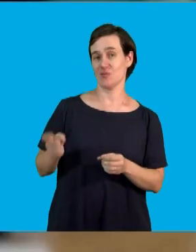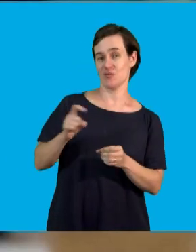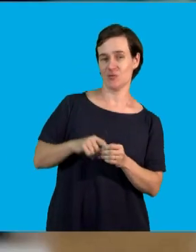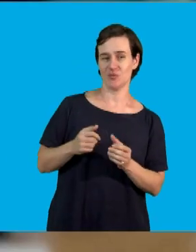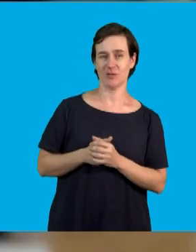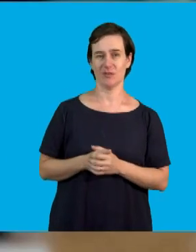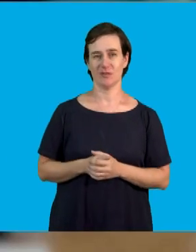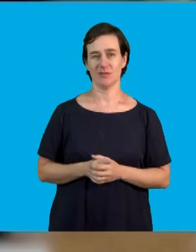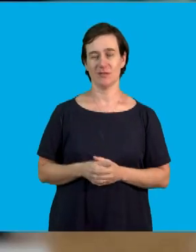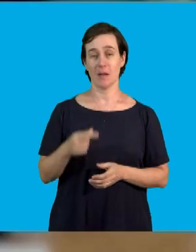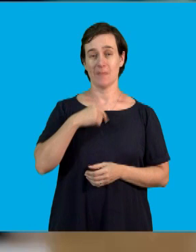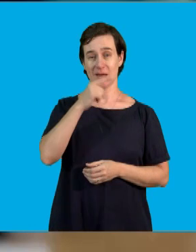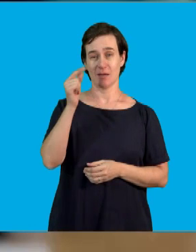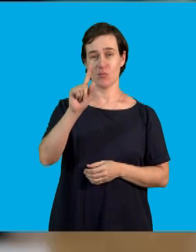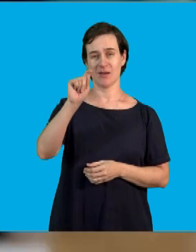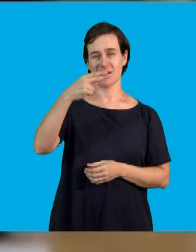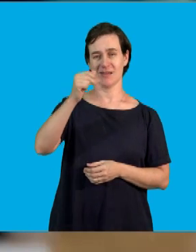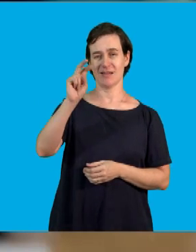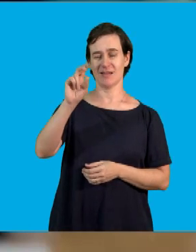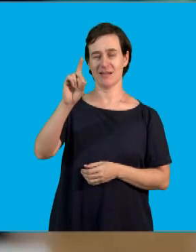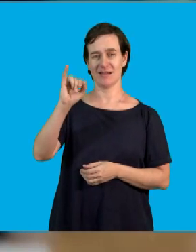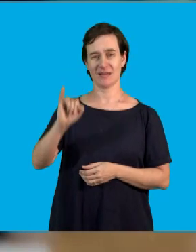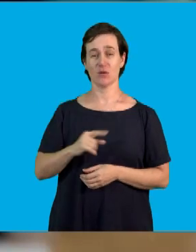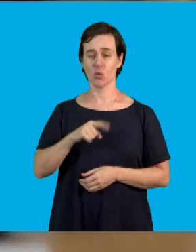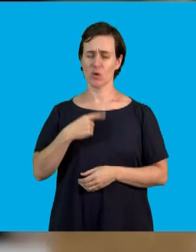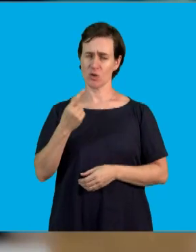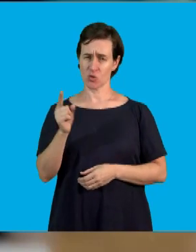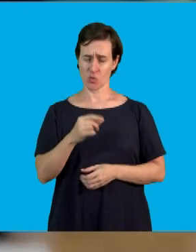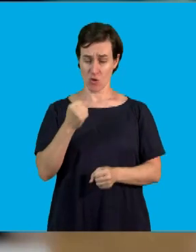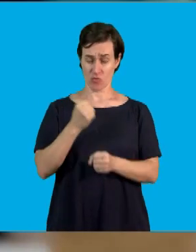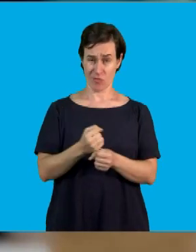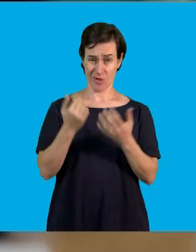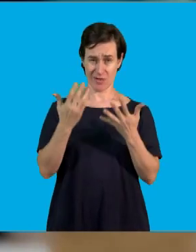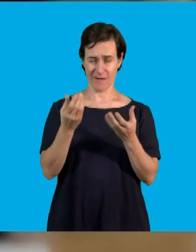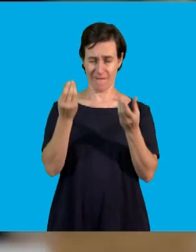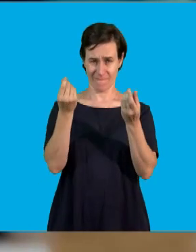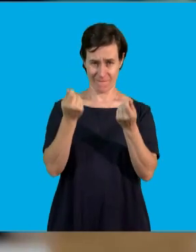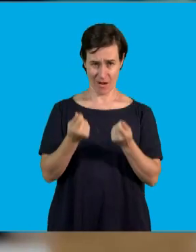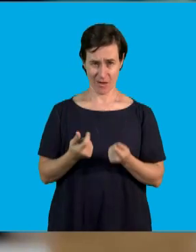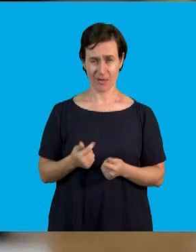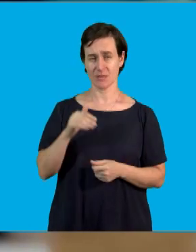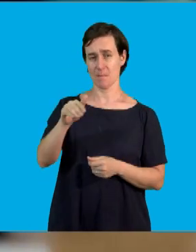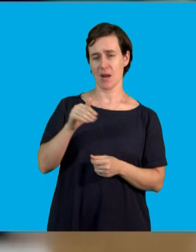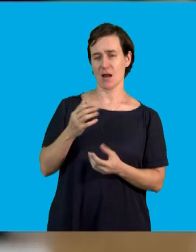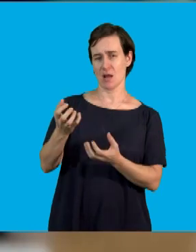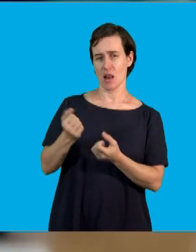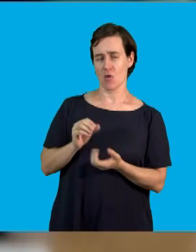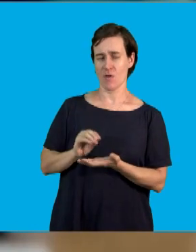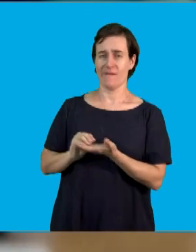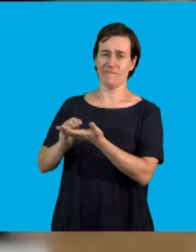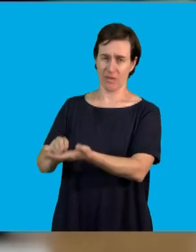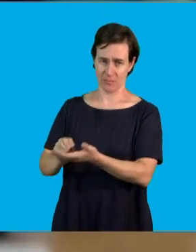Thank you for joining me. My name is Tandin Tlapo, and today we are looking at Grade 10 Finance, Banking, Loans